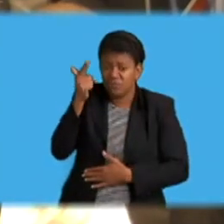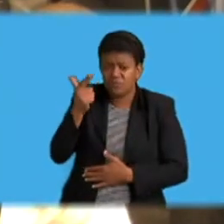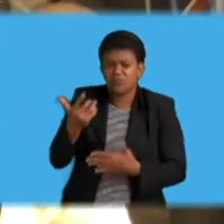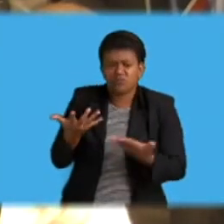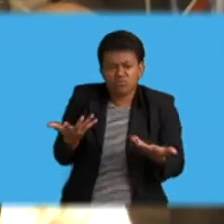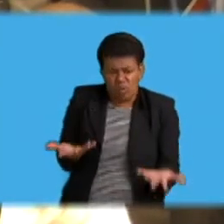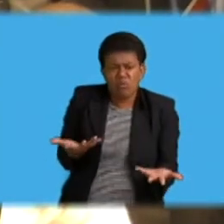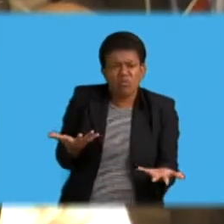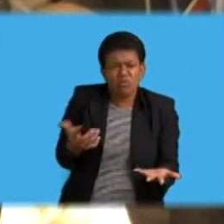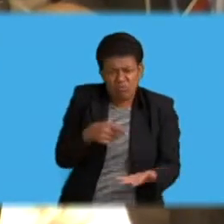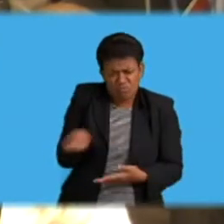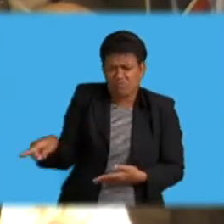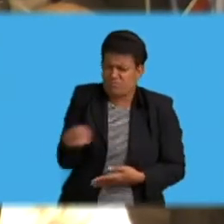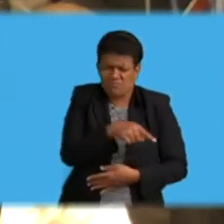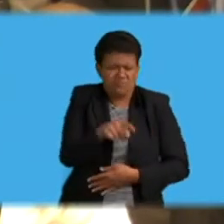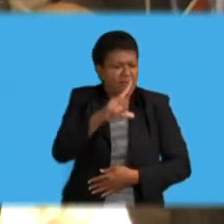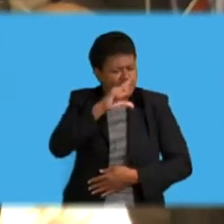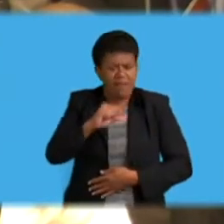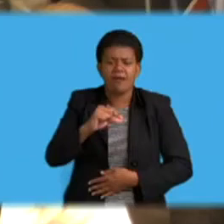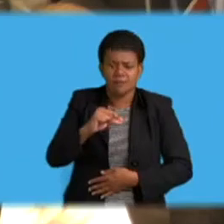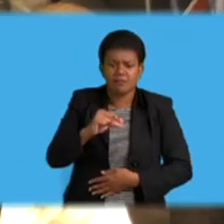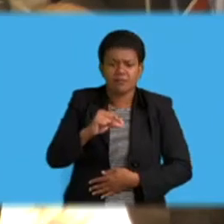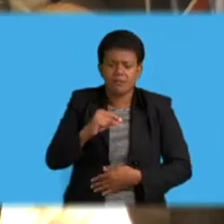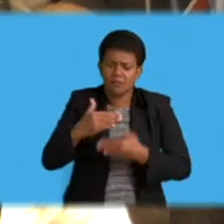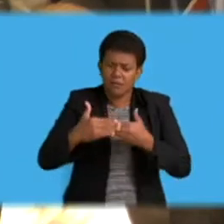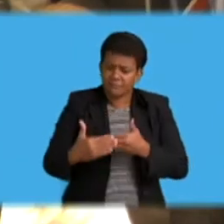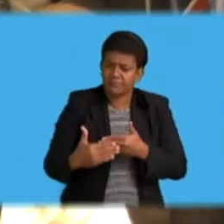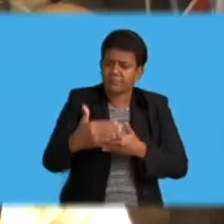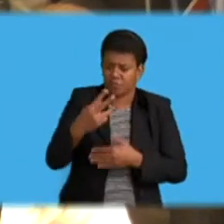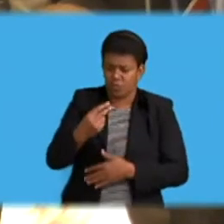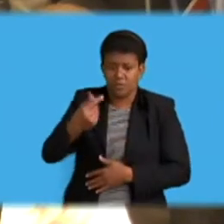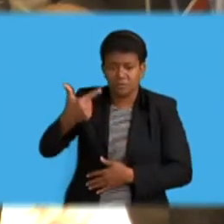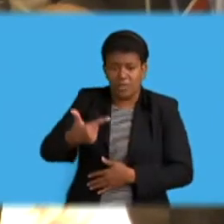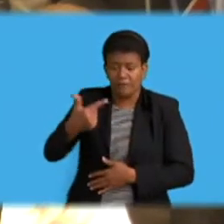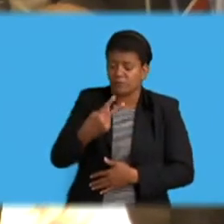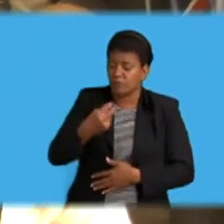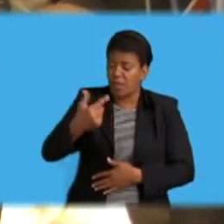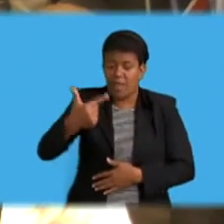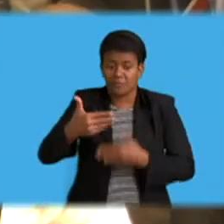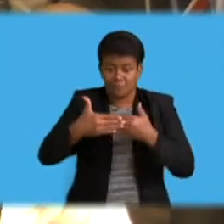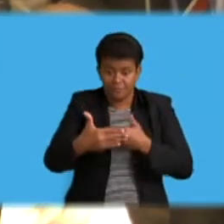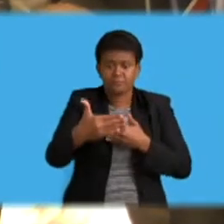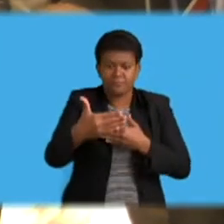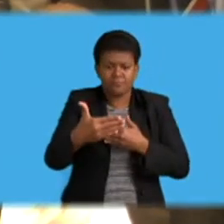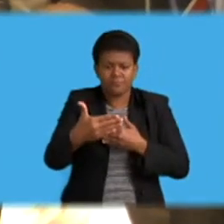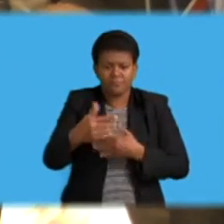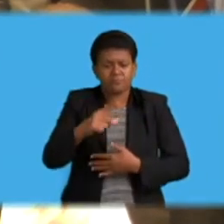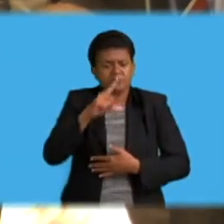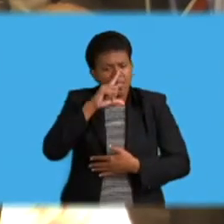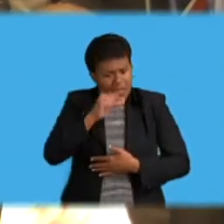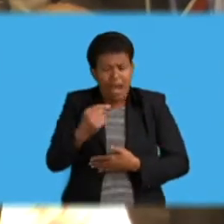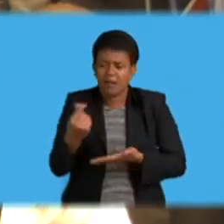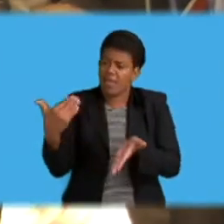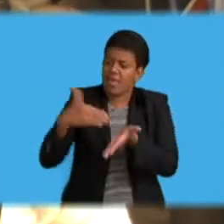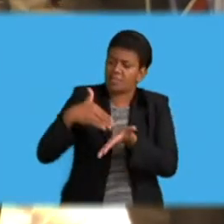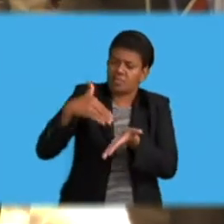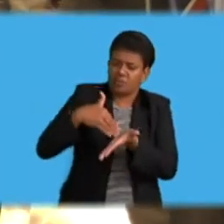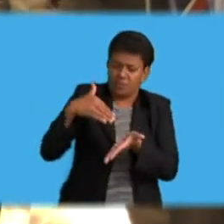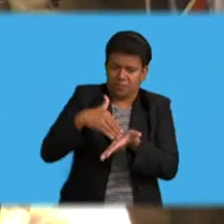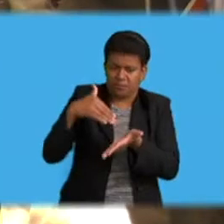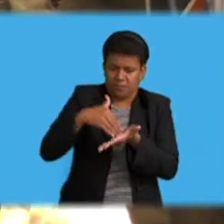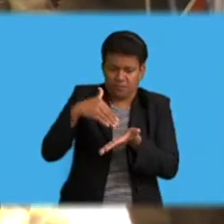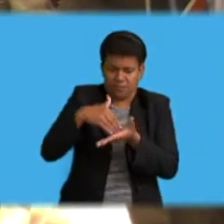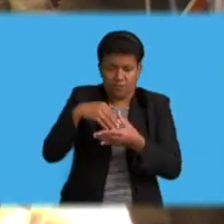by the coming 2017 and 2018 budget. Furthermore, Madam Honorable Deputy Speaker, there must be a